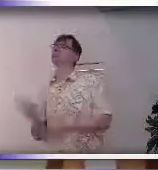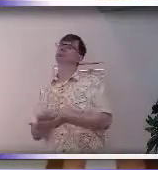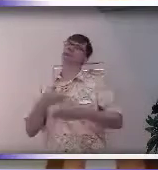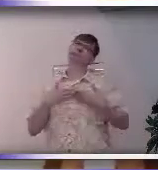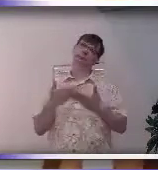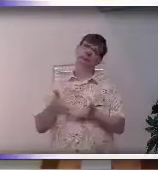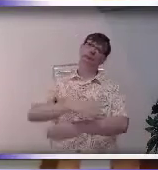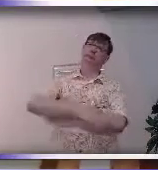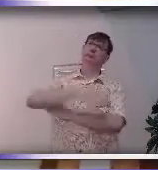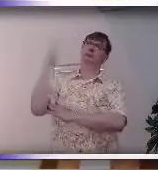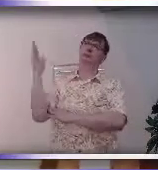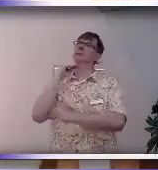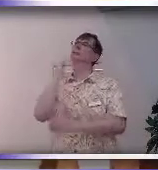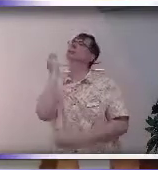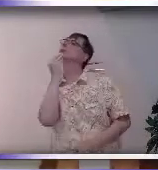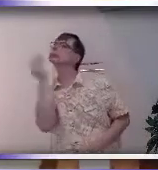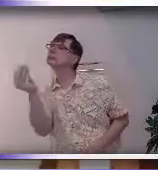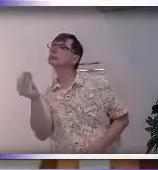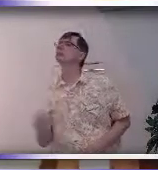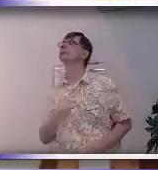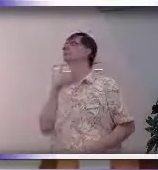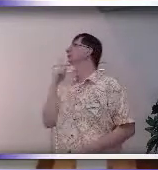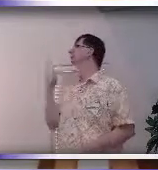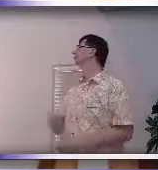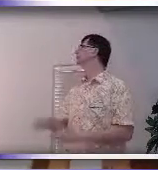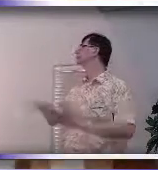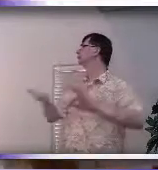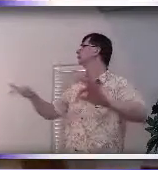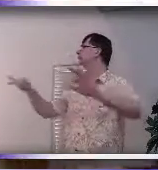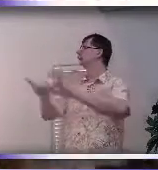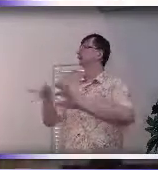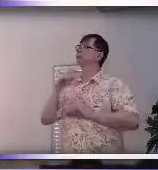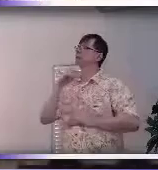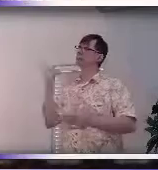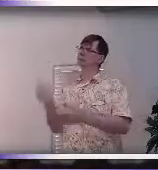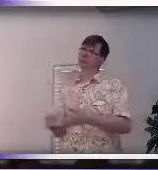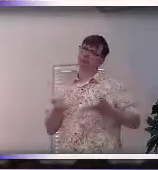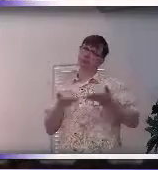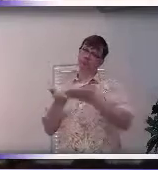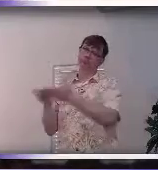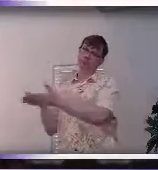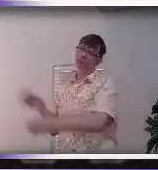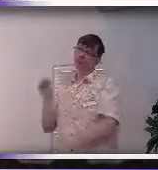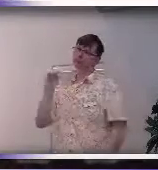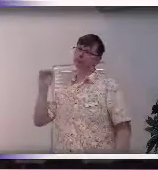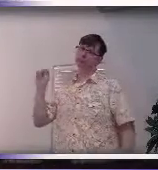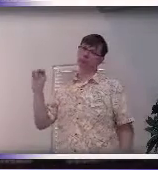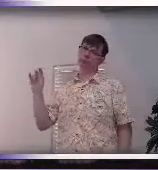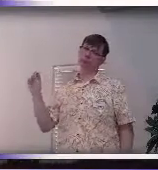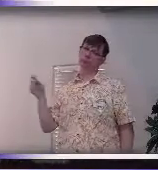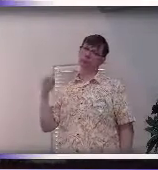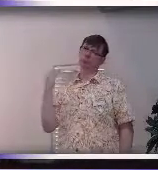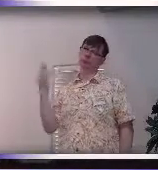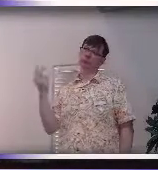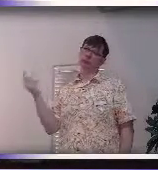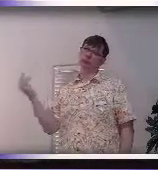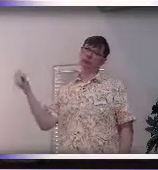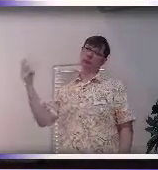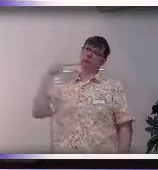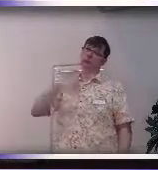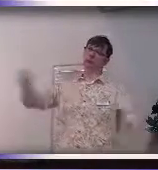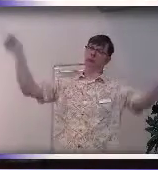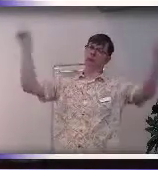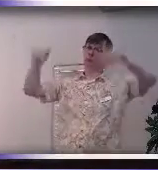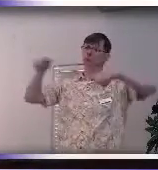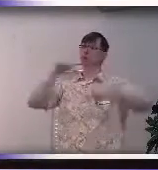this day and age. Because we're about as good as defining what a minister is as Merriam-Webster was in here. A minister is